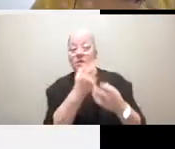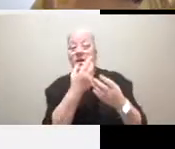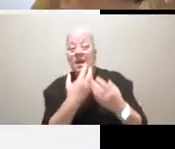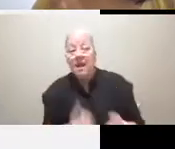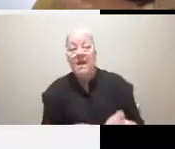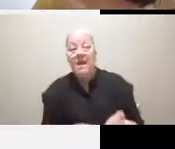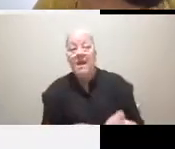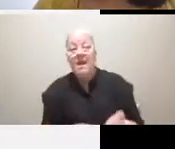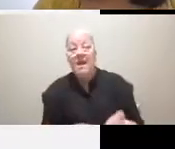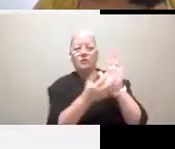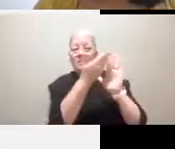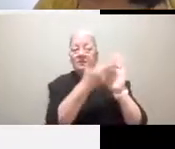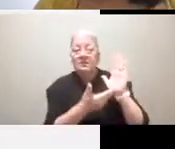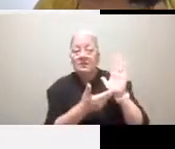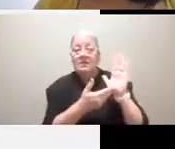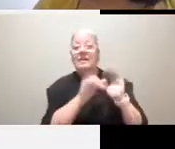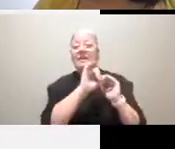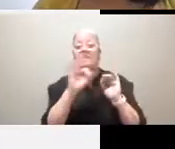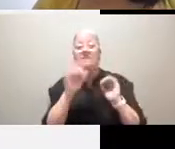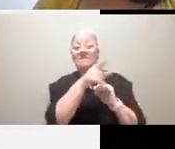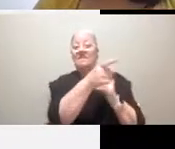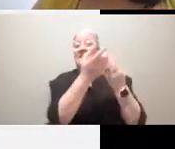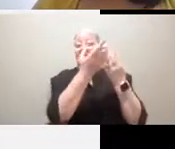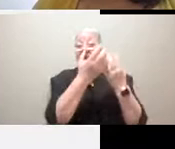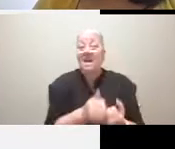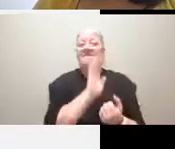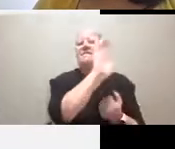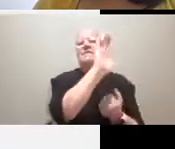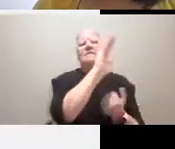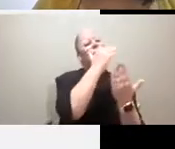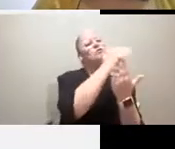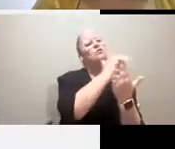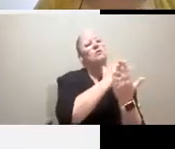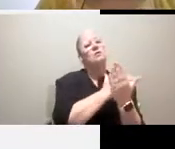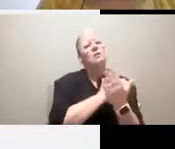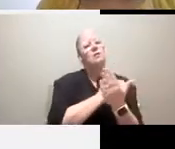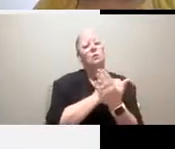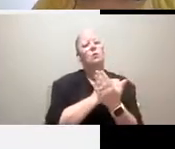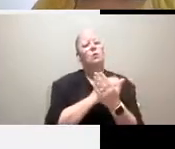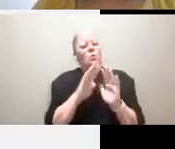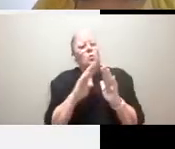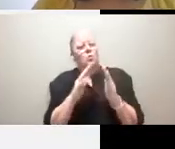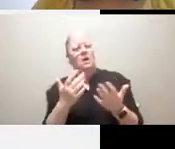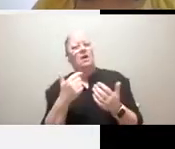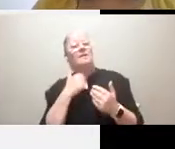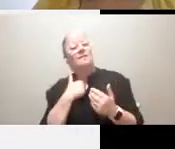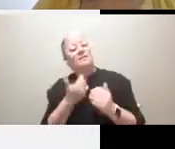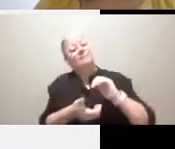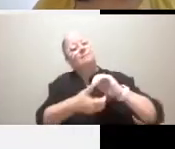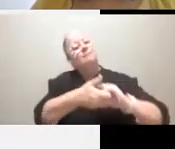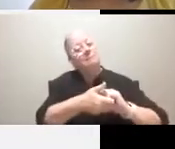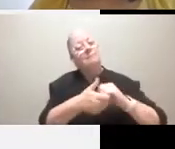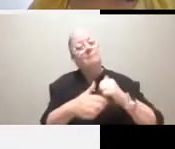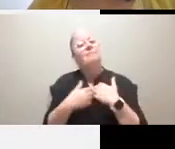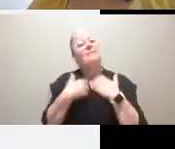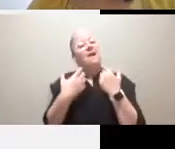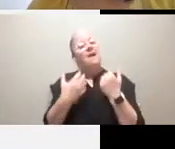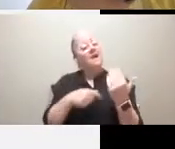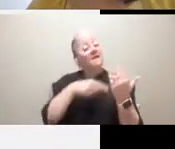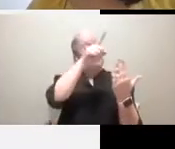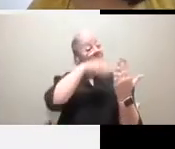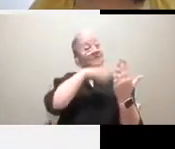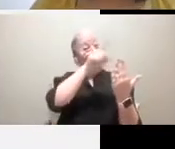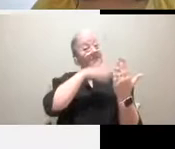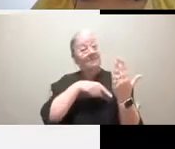if a partner already has a safeguarding policy, while we are partnering with them, we have a set of checklists and we use the checklist to